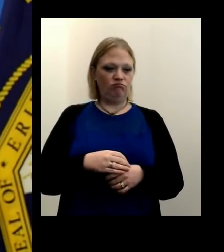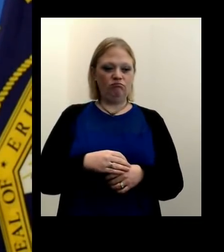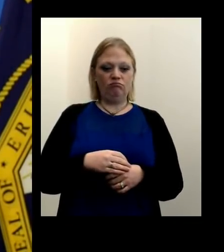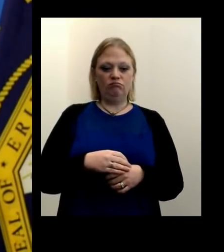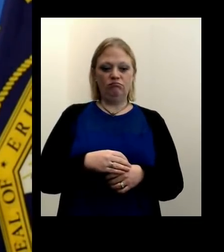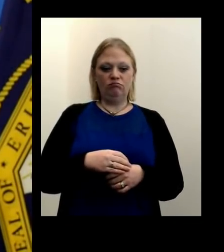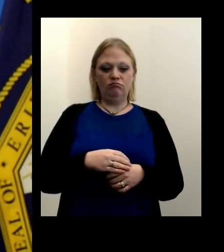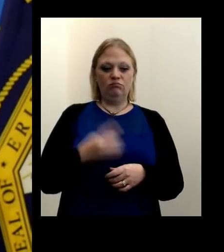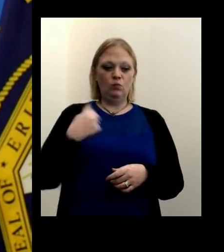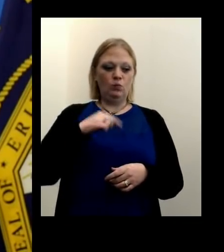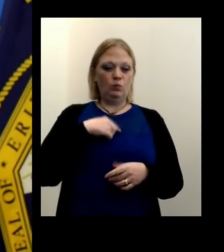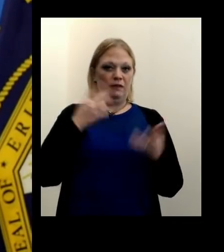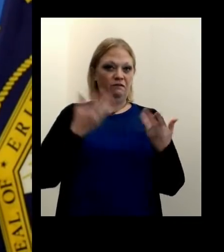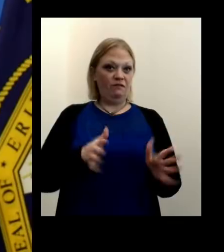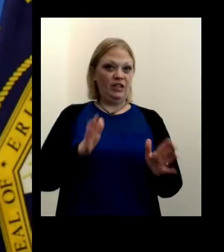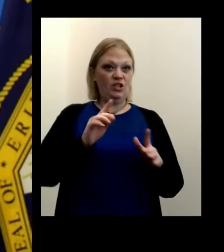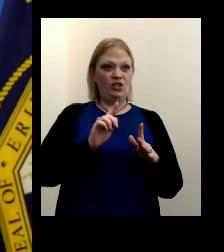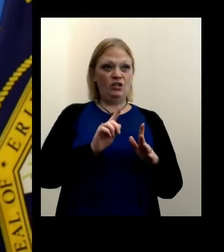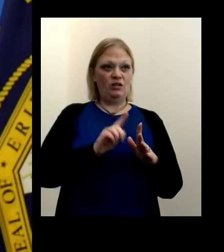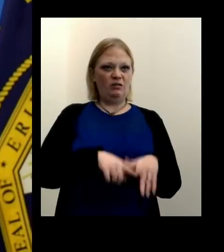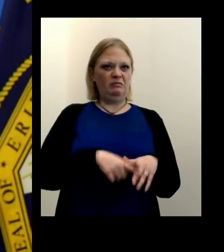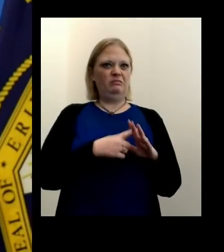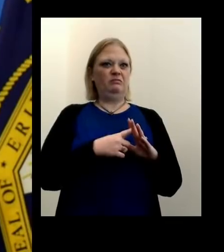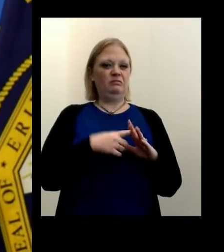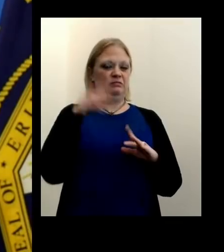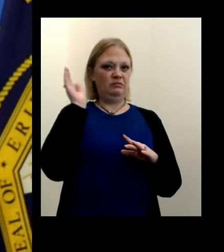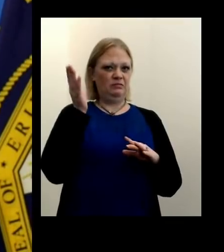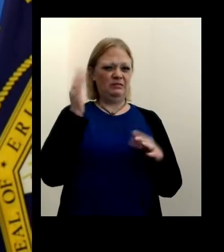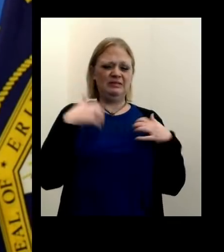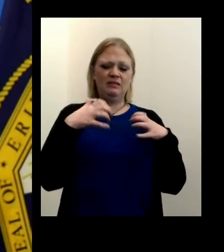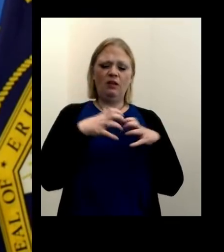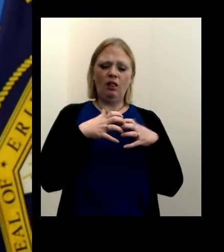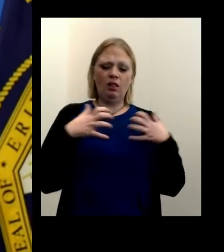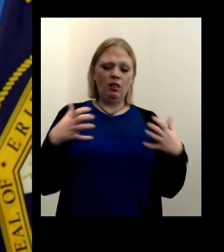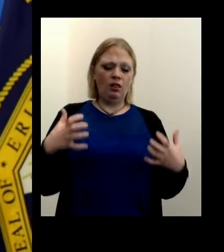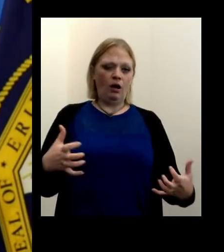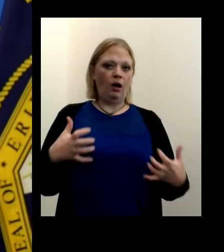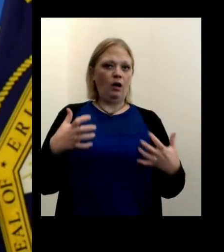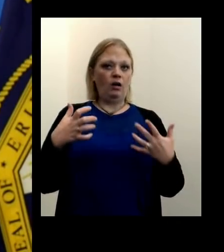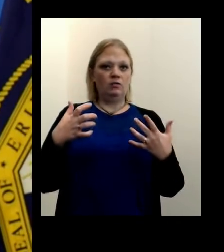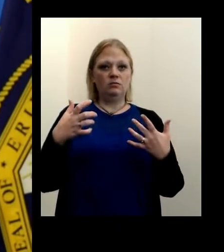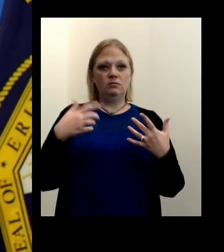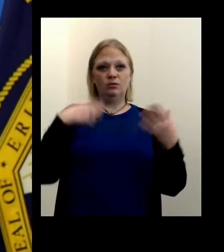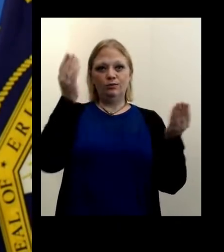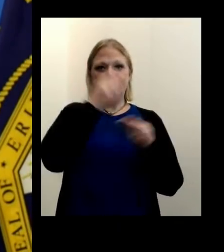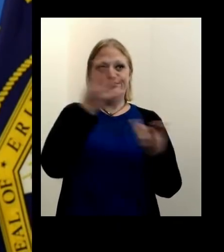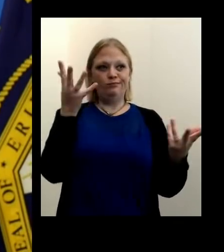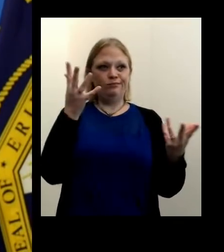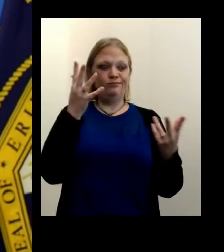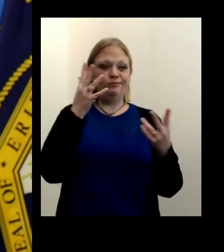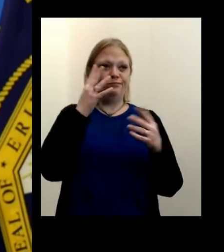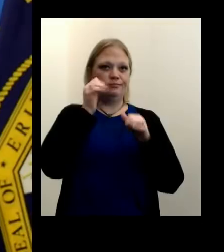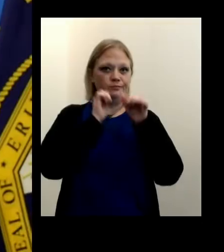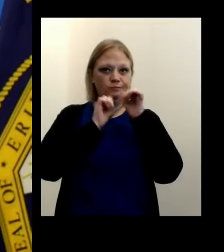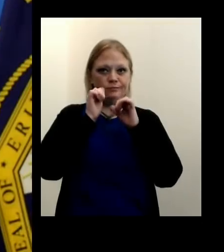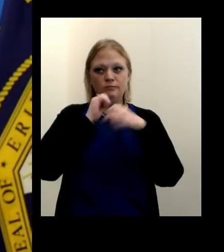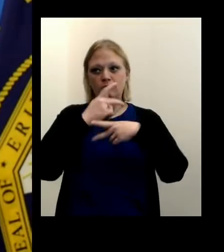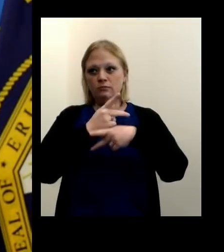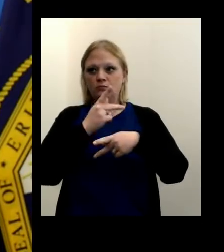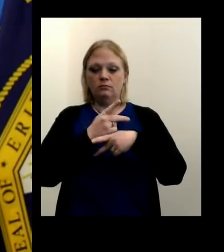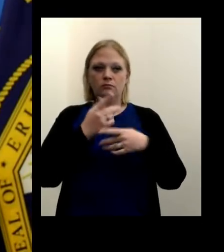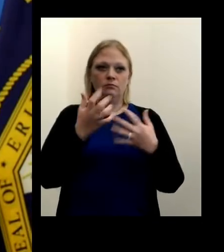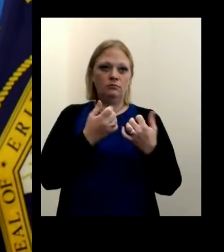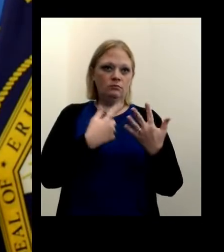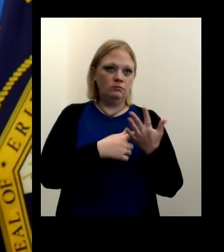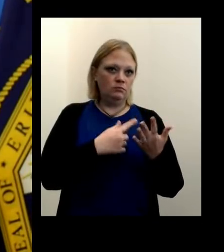our initial presentation, we have a lot to go through. There was a lot that we're working with and dealing above and beyond what we've talked about previously, and you'll